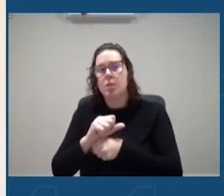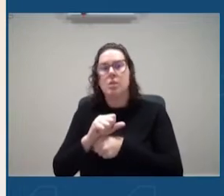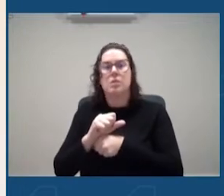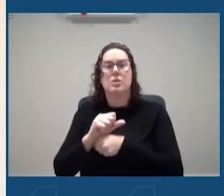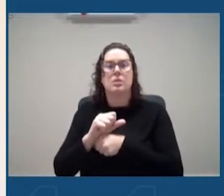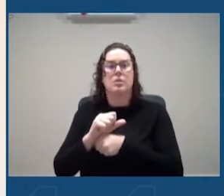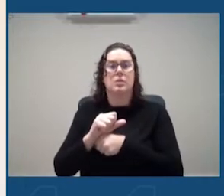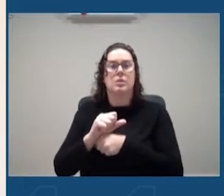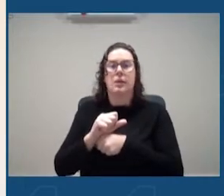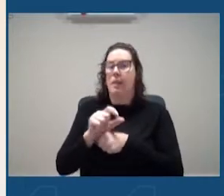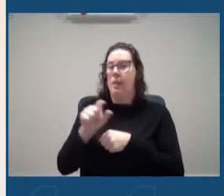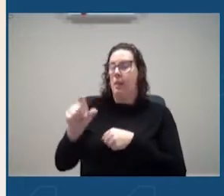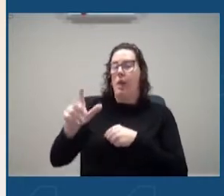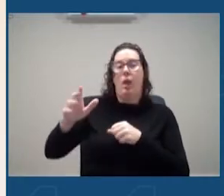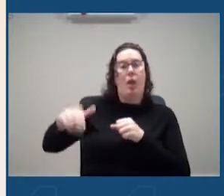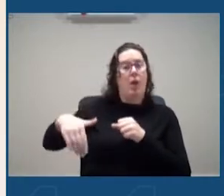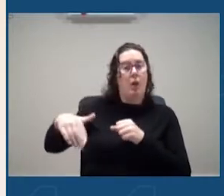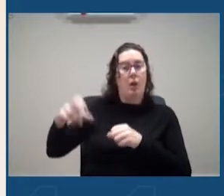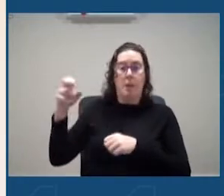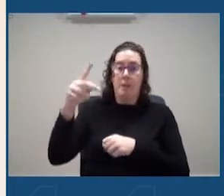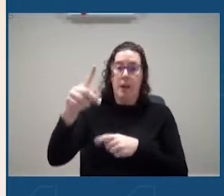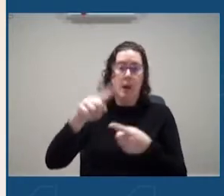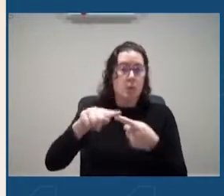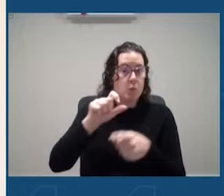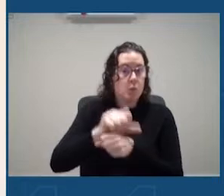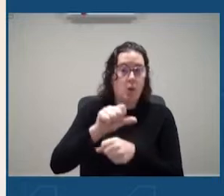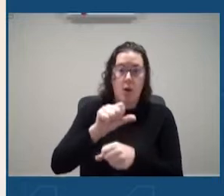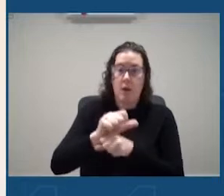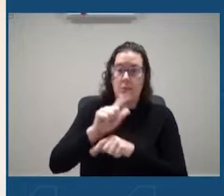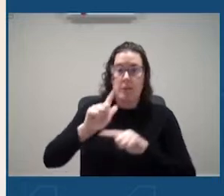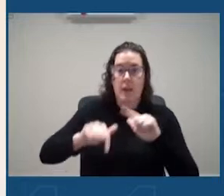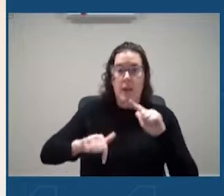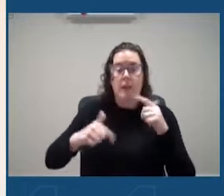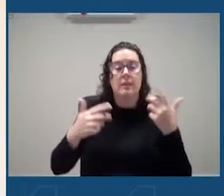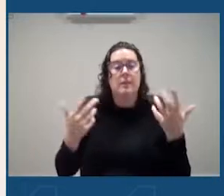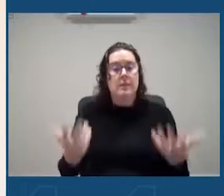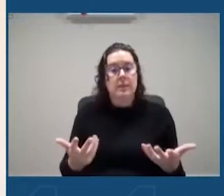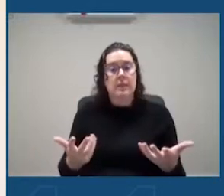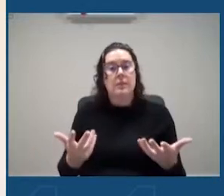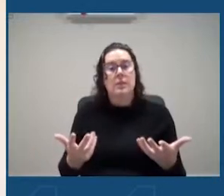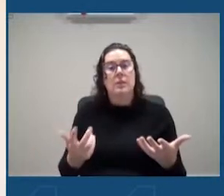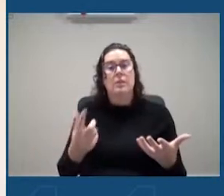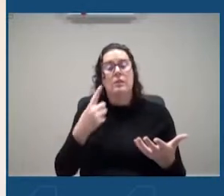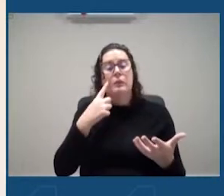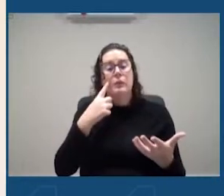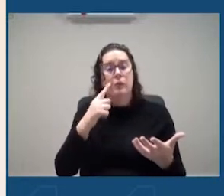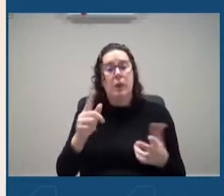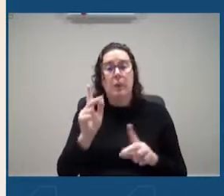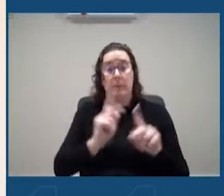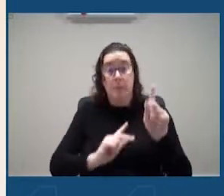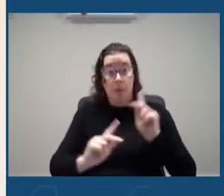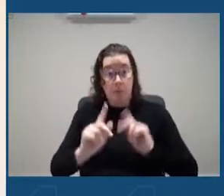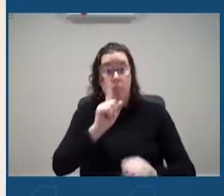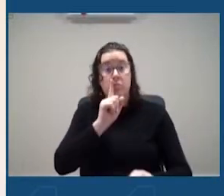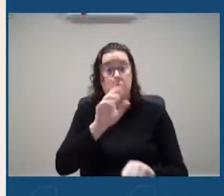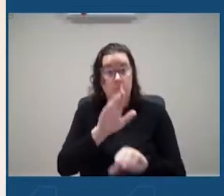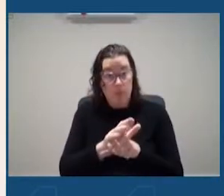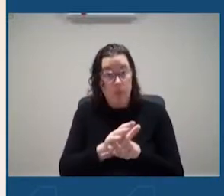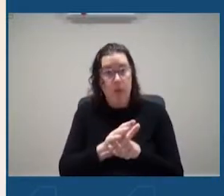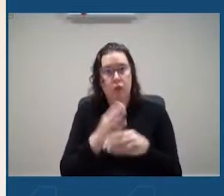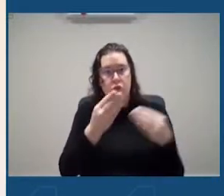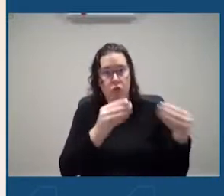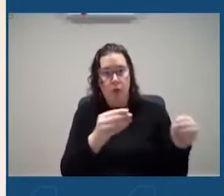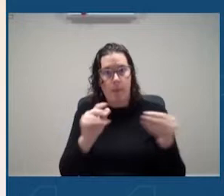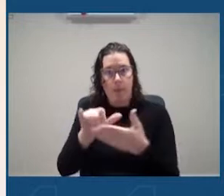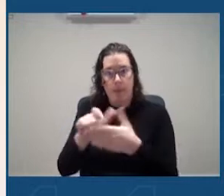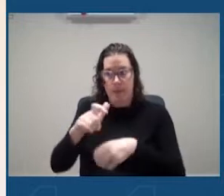that have not been able to go back to work, for people that were in the supermarket that are